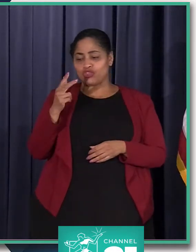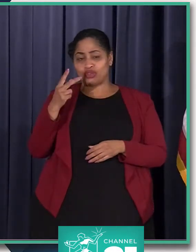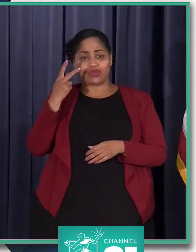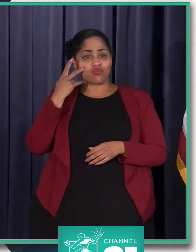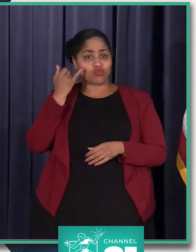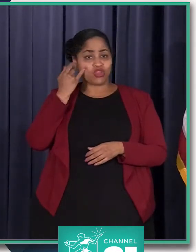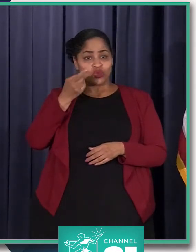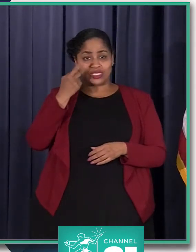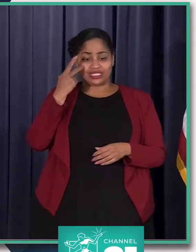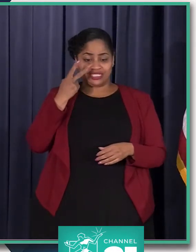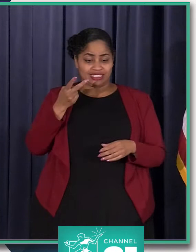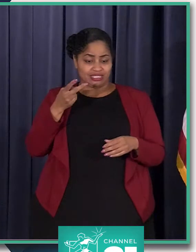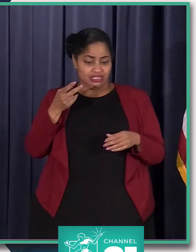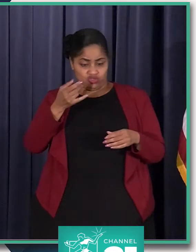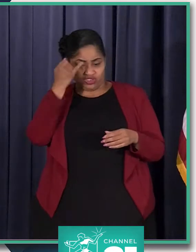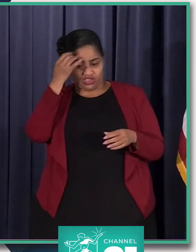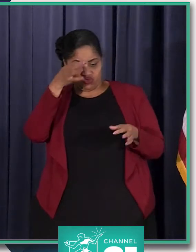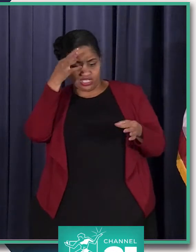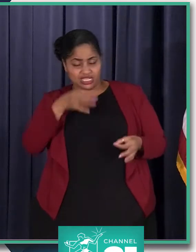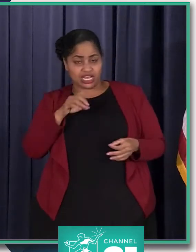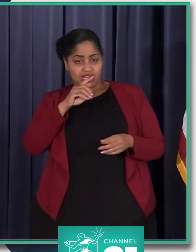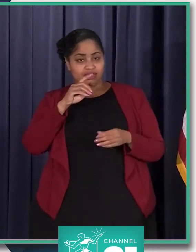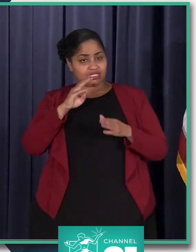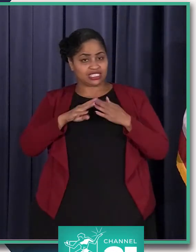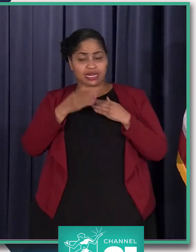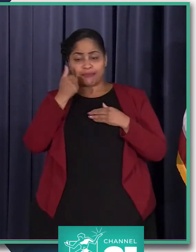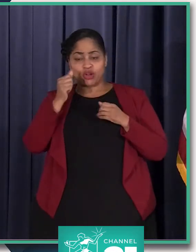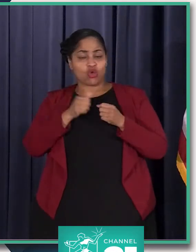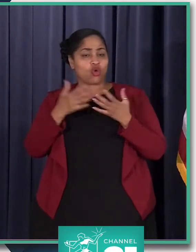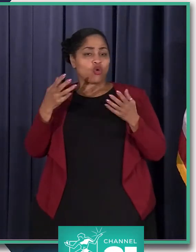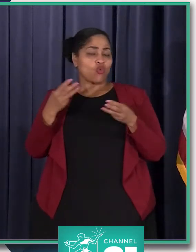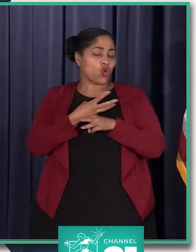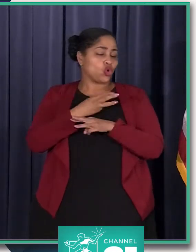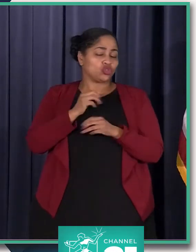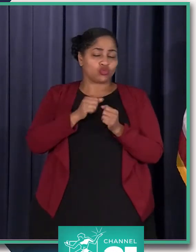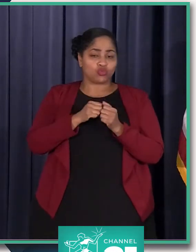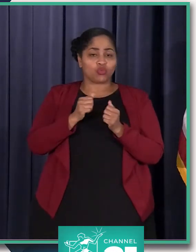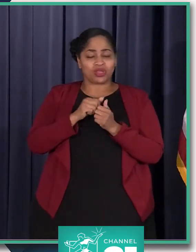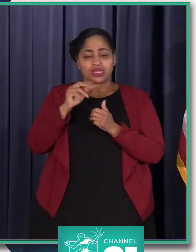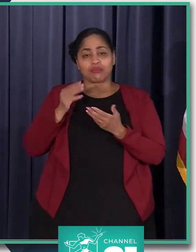better or worse with Proposal N. All right, so thank you.